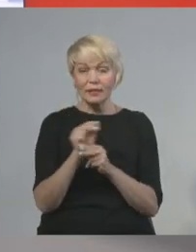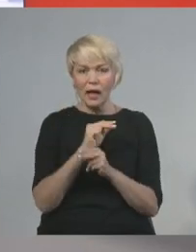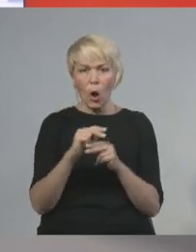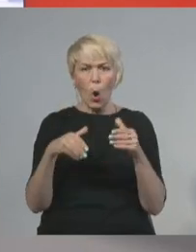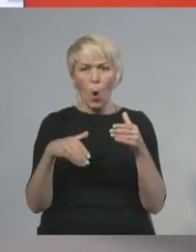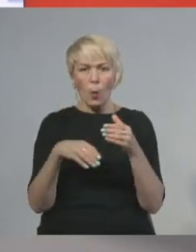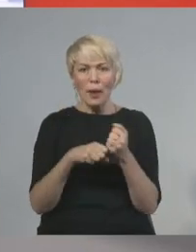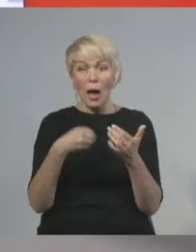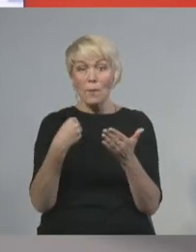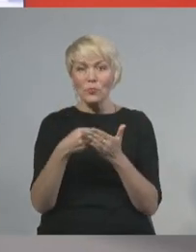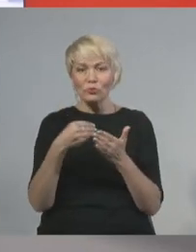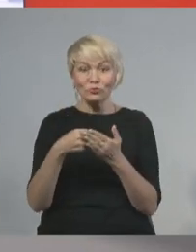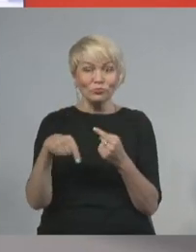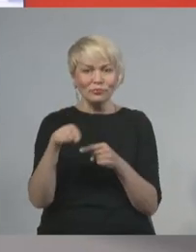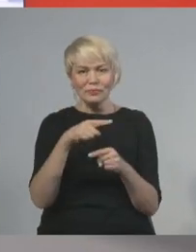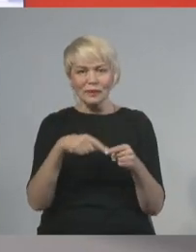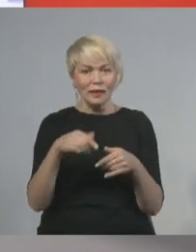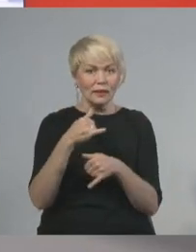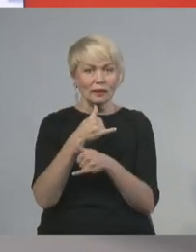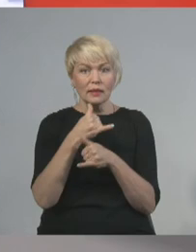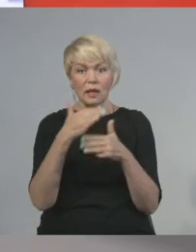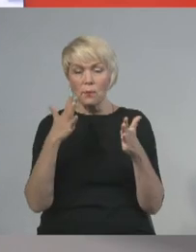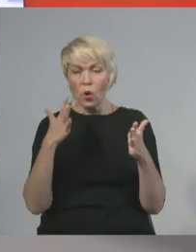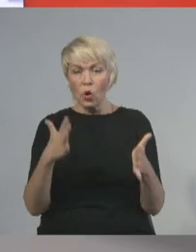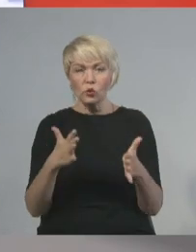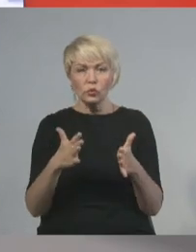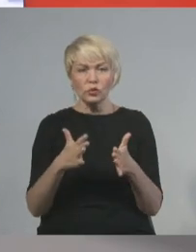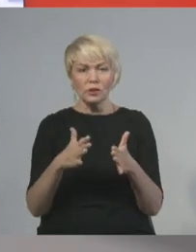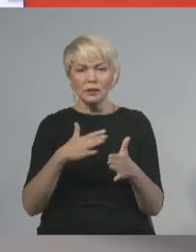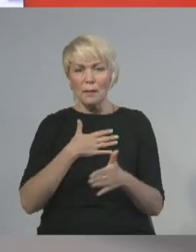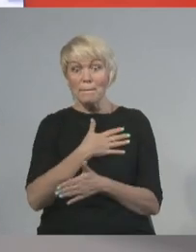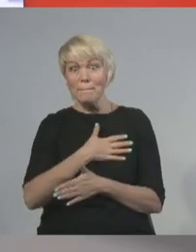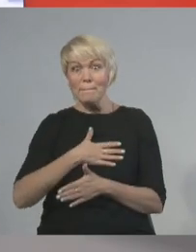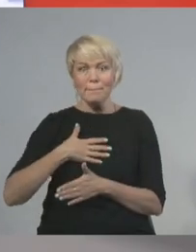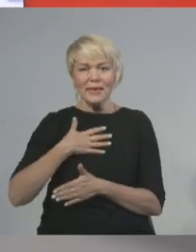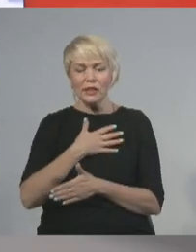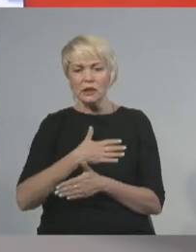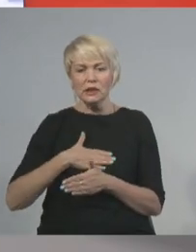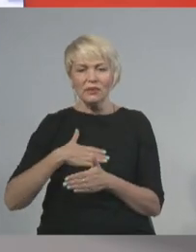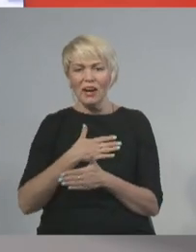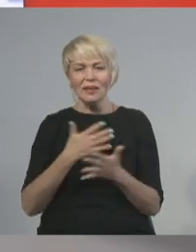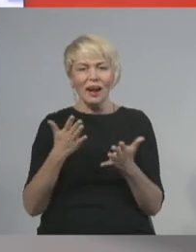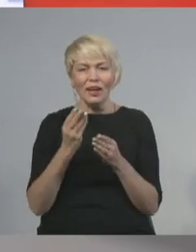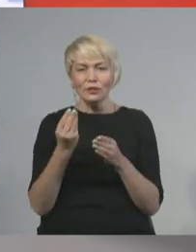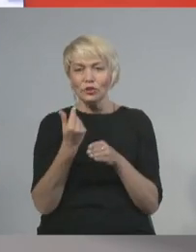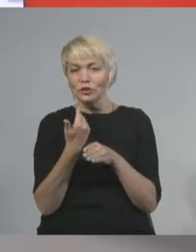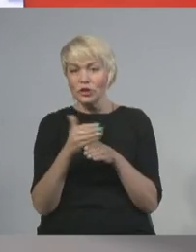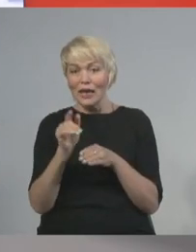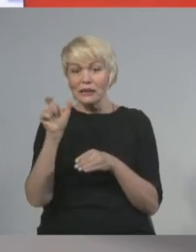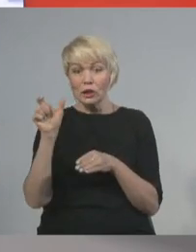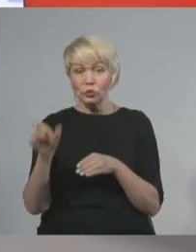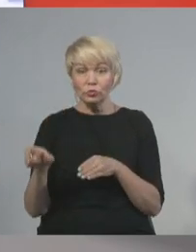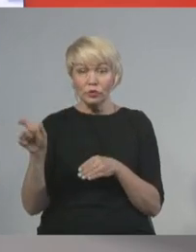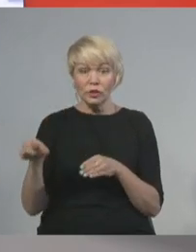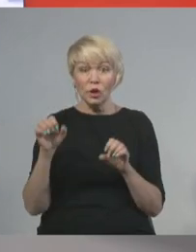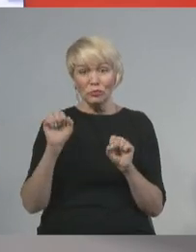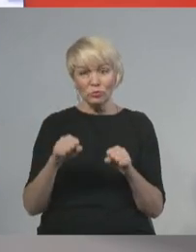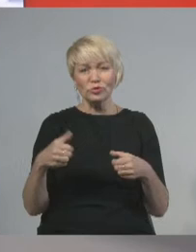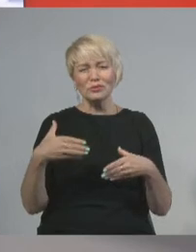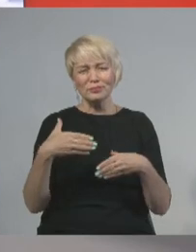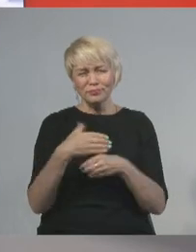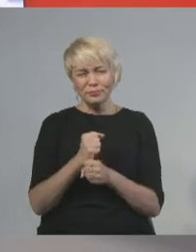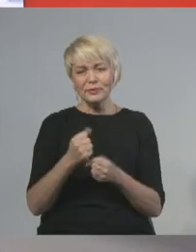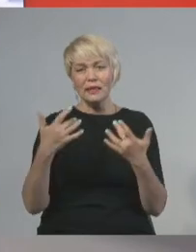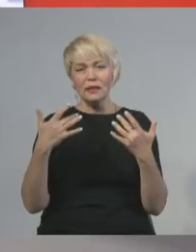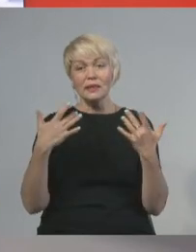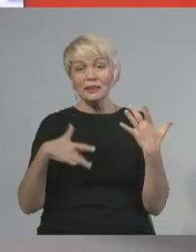the the budgets um are being cut and you cannot ignore that some people can